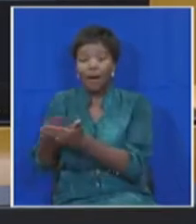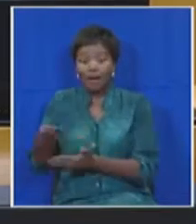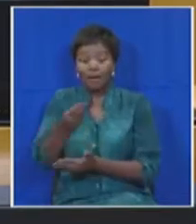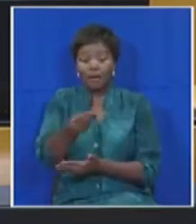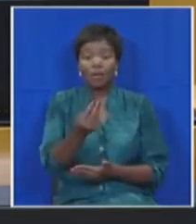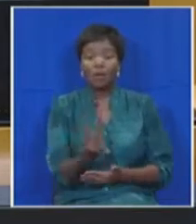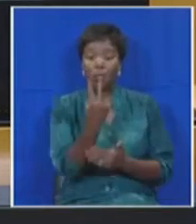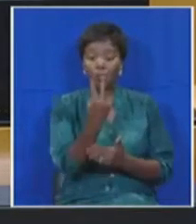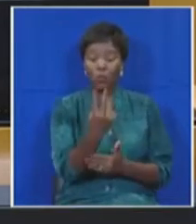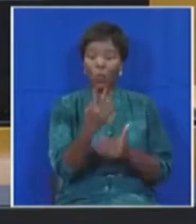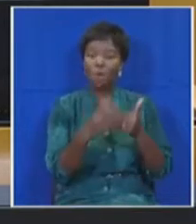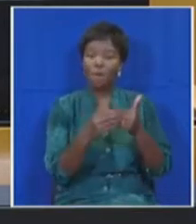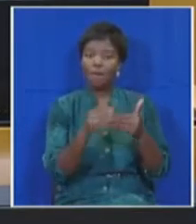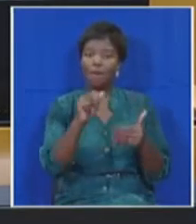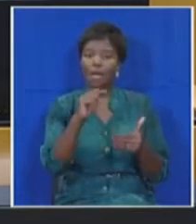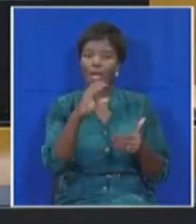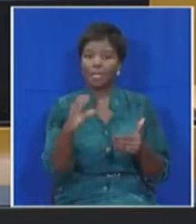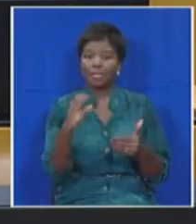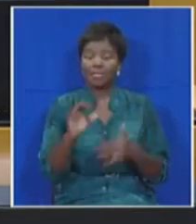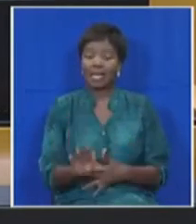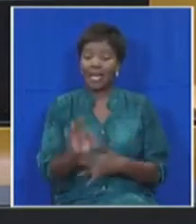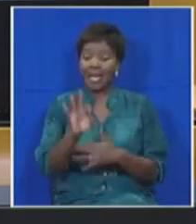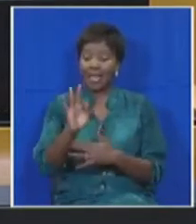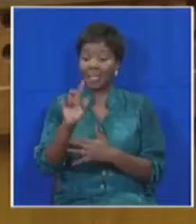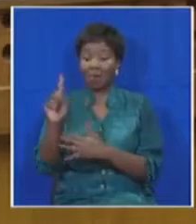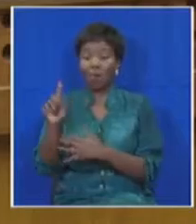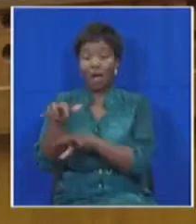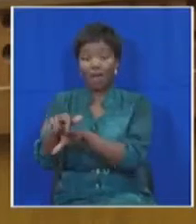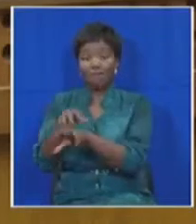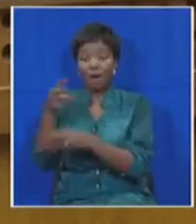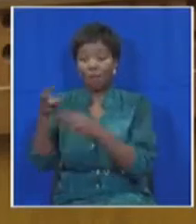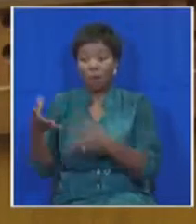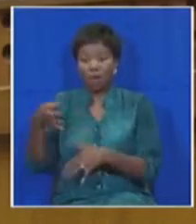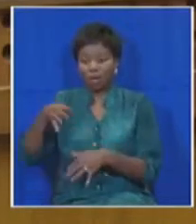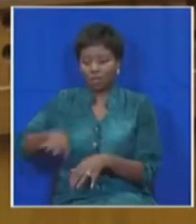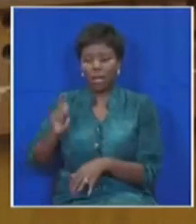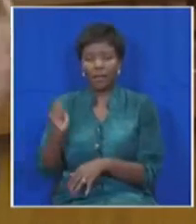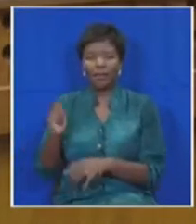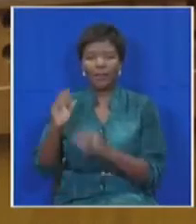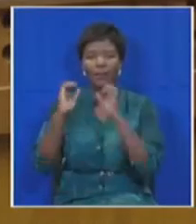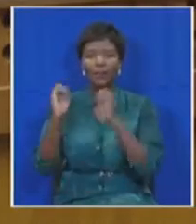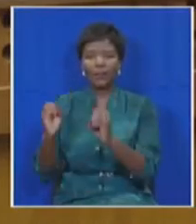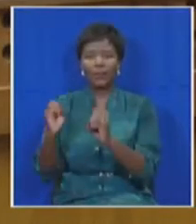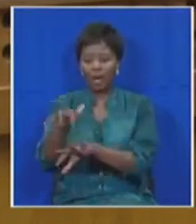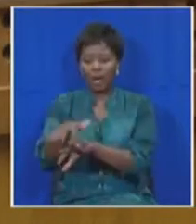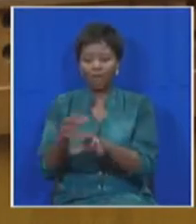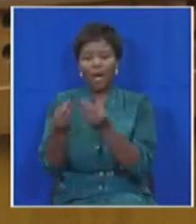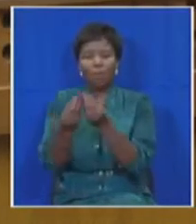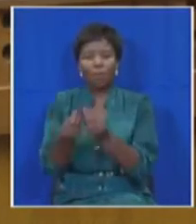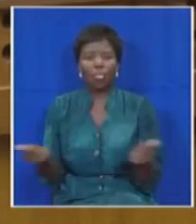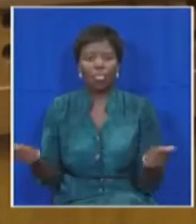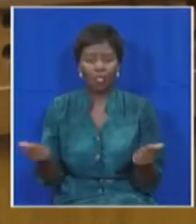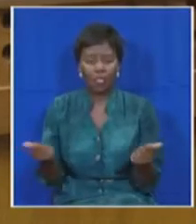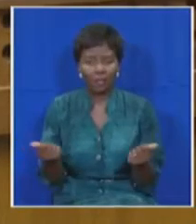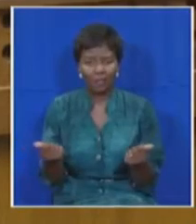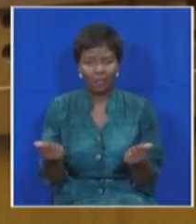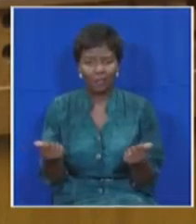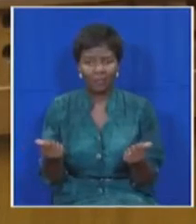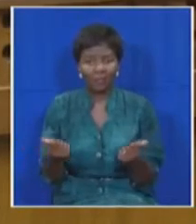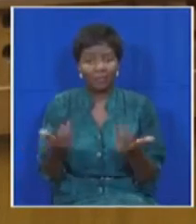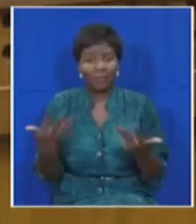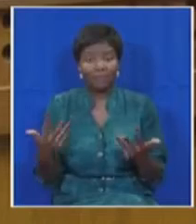ANC cronies, while 31 farm workers went unpaid and a productive farm fell into disrepair. When